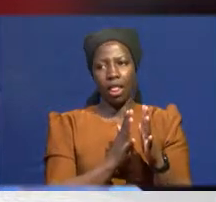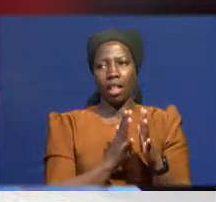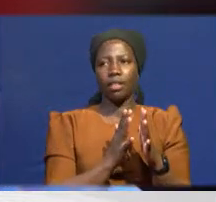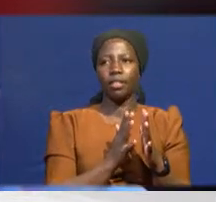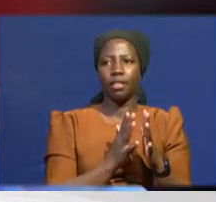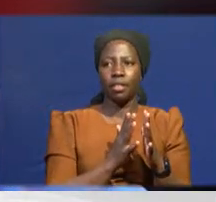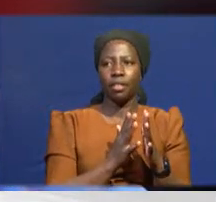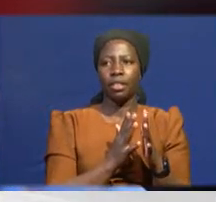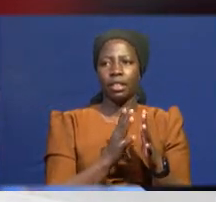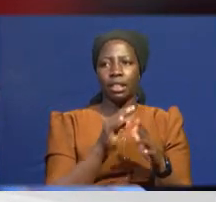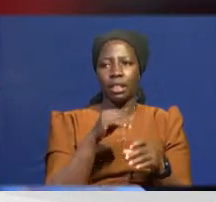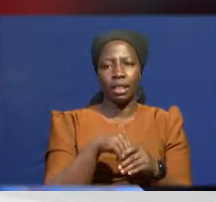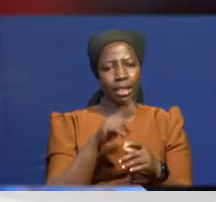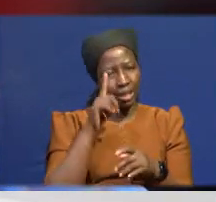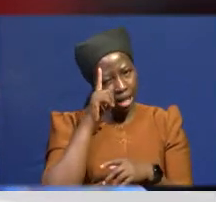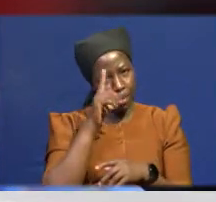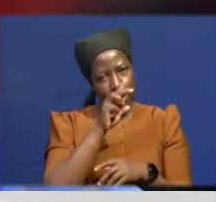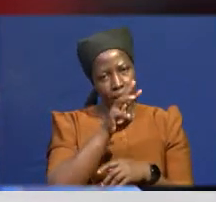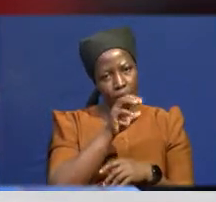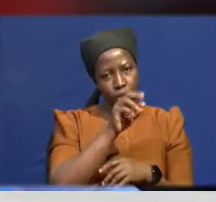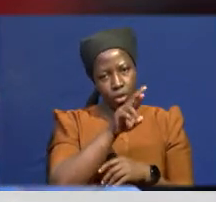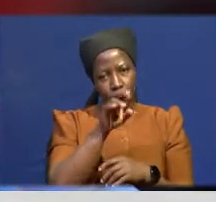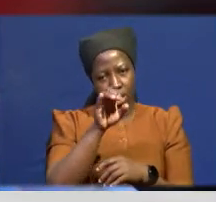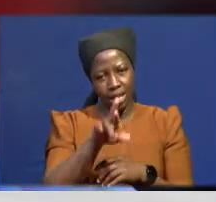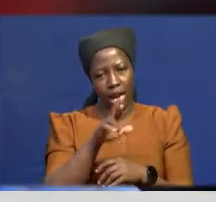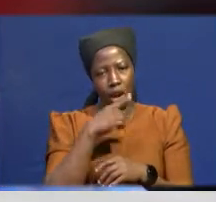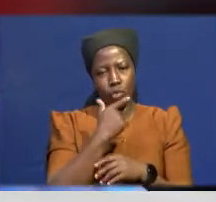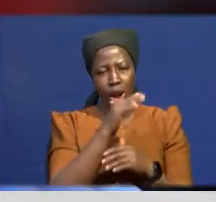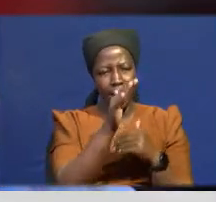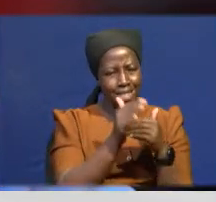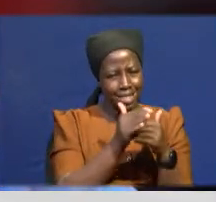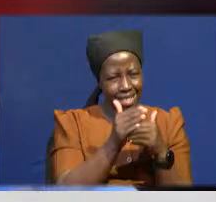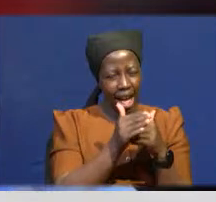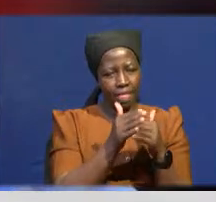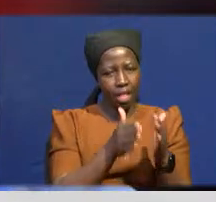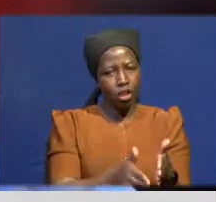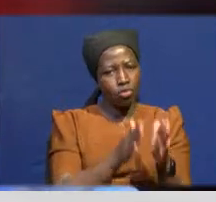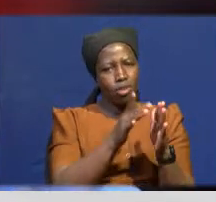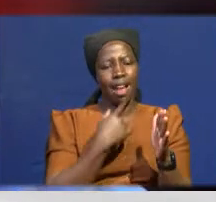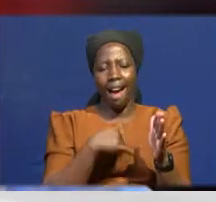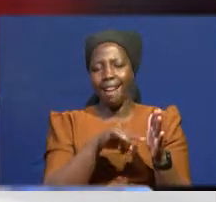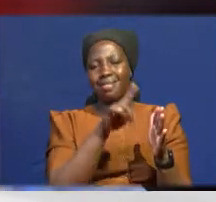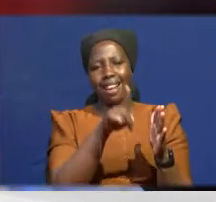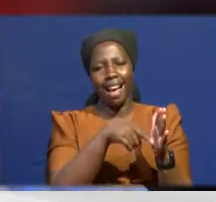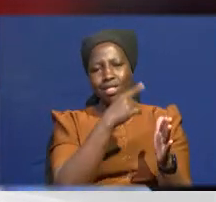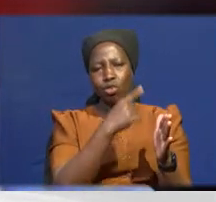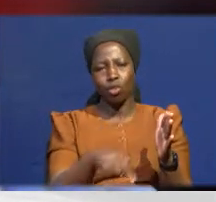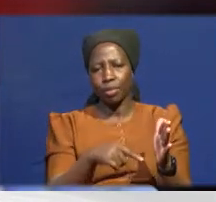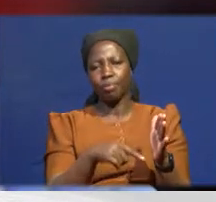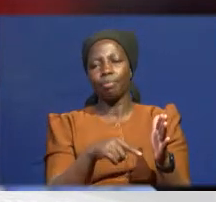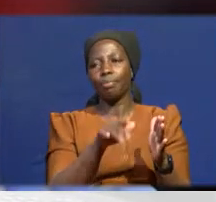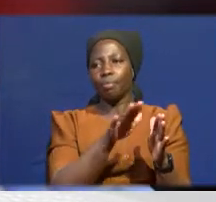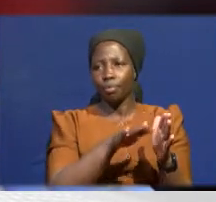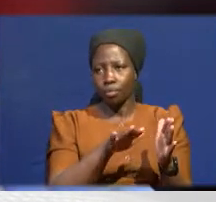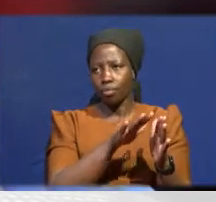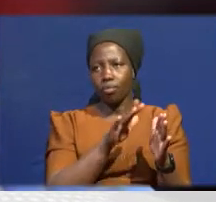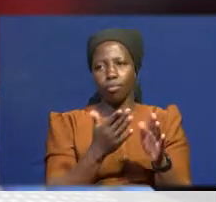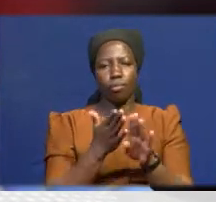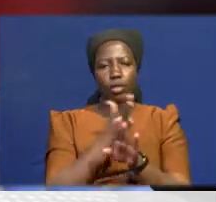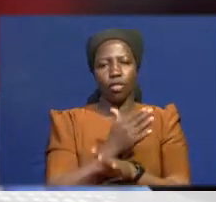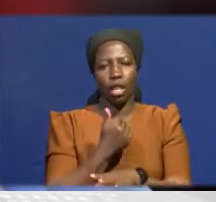in Sleeping Warrior that were very close to the road, that we had to cancel the stage. We've never had any incident. And the